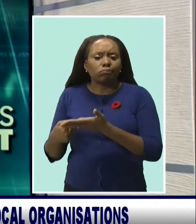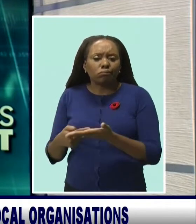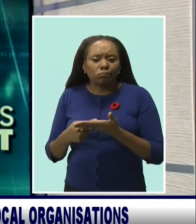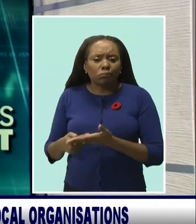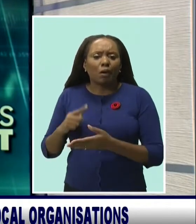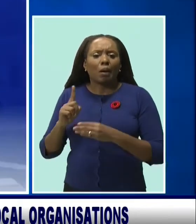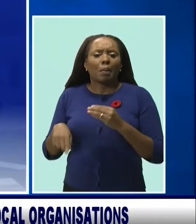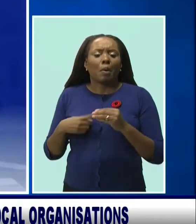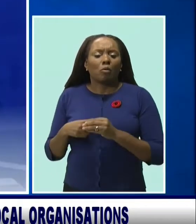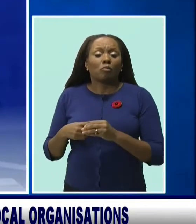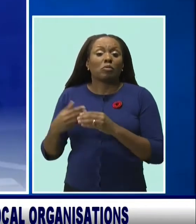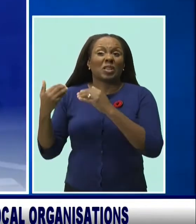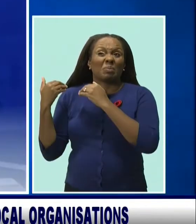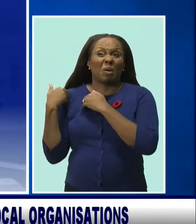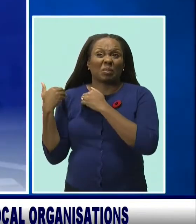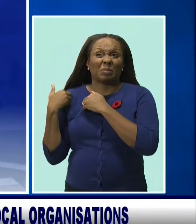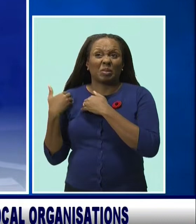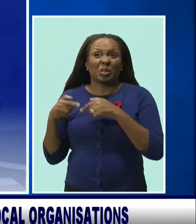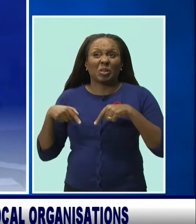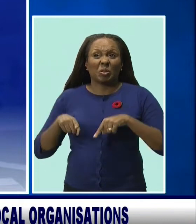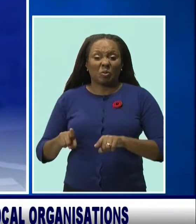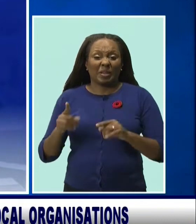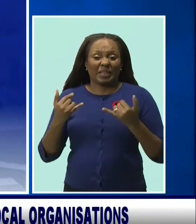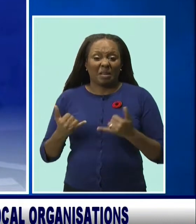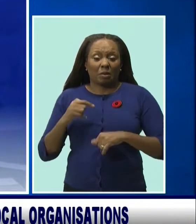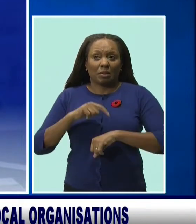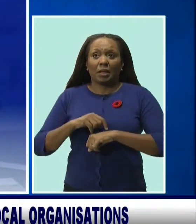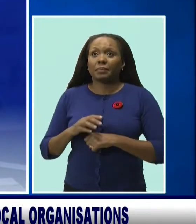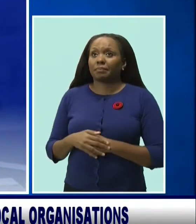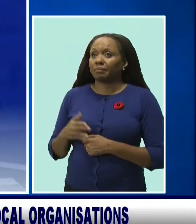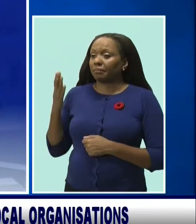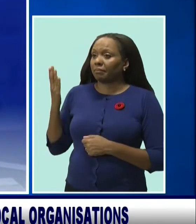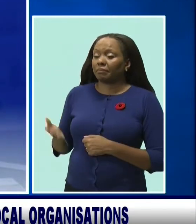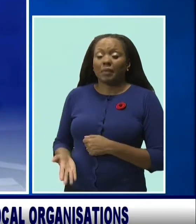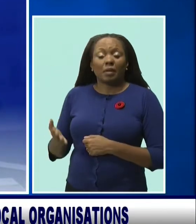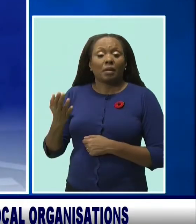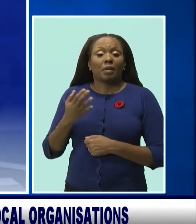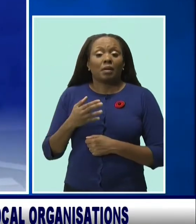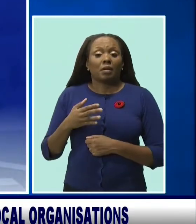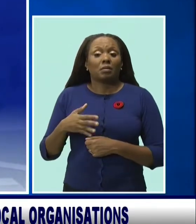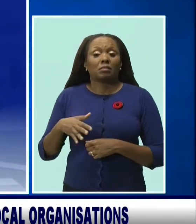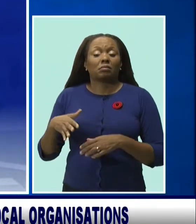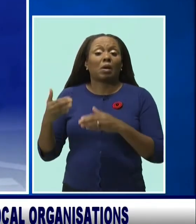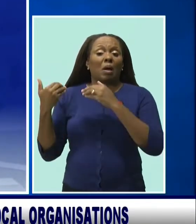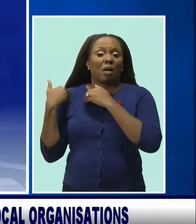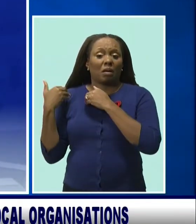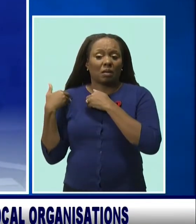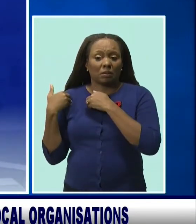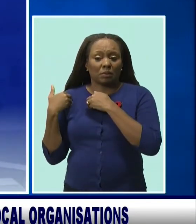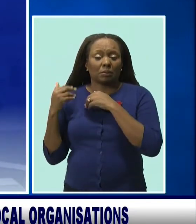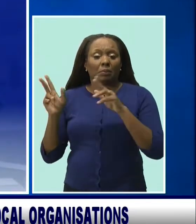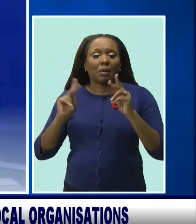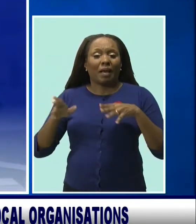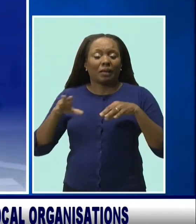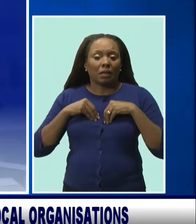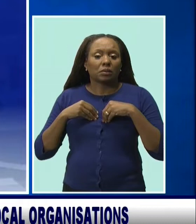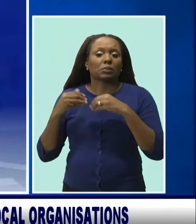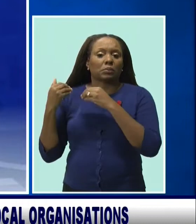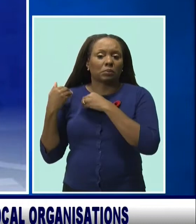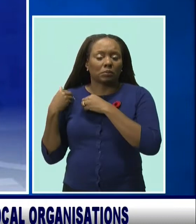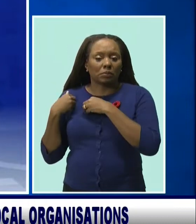Crisis. Accountability isn't going to occur overnight if you don't have that accountability culture in